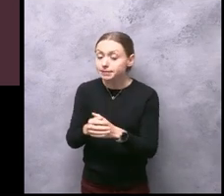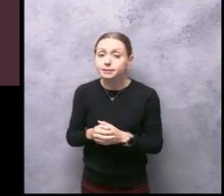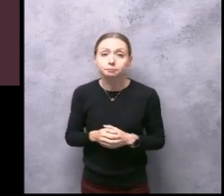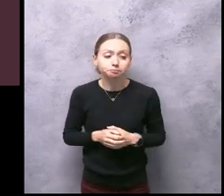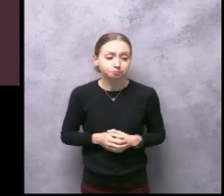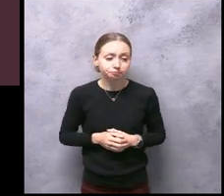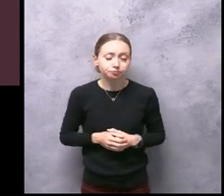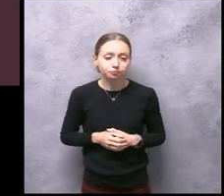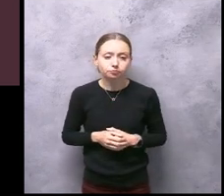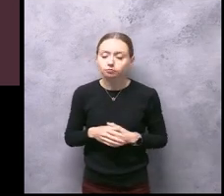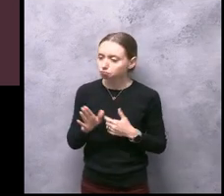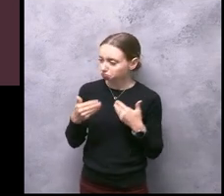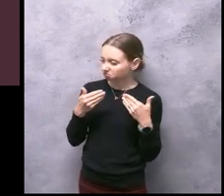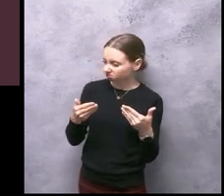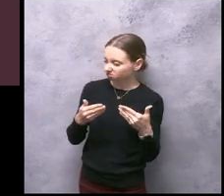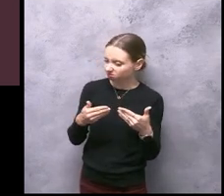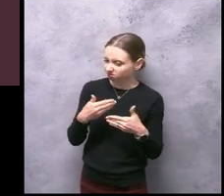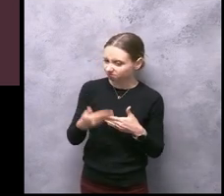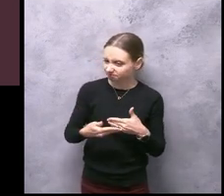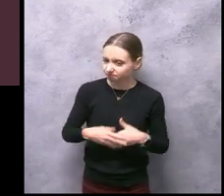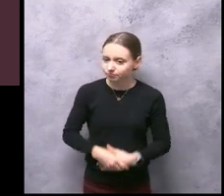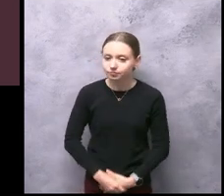Advance the slides, this.